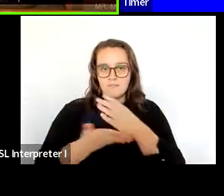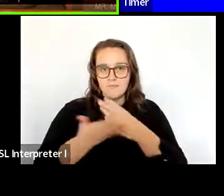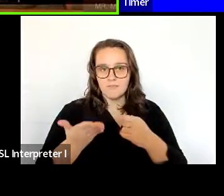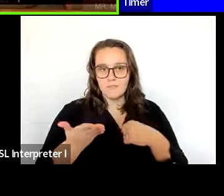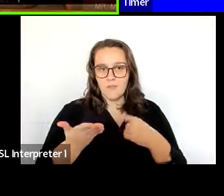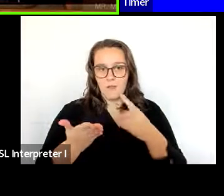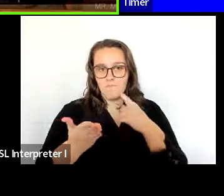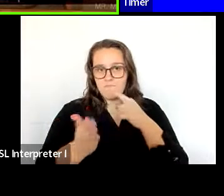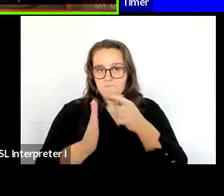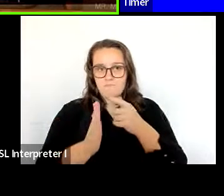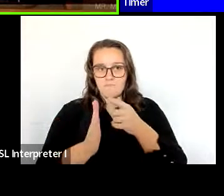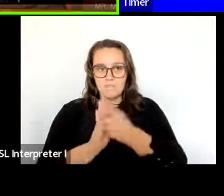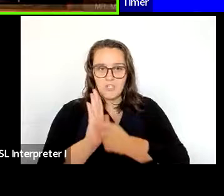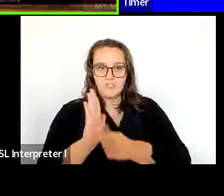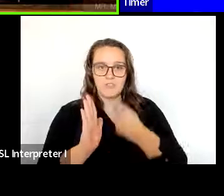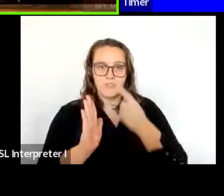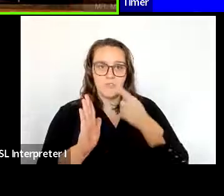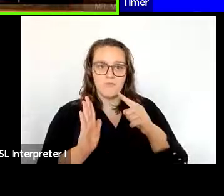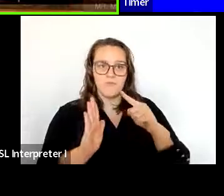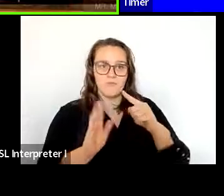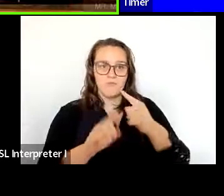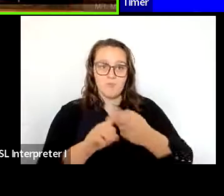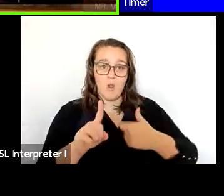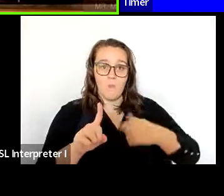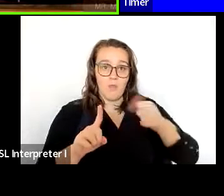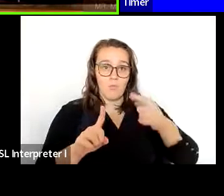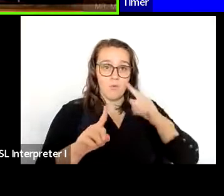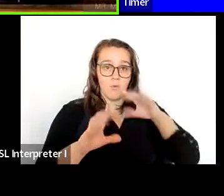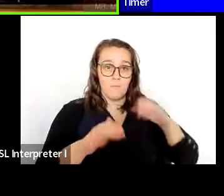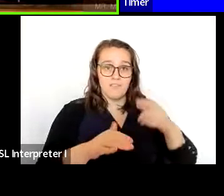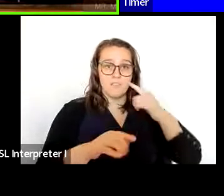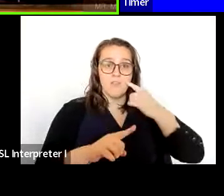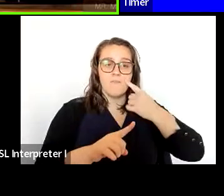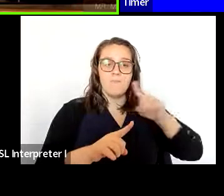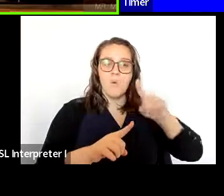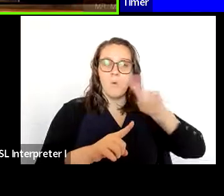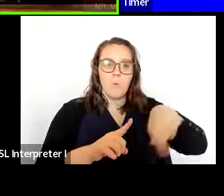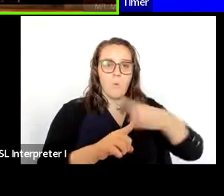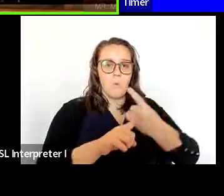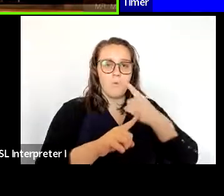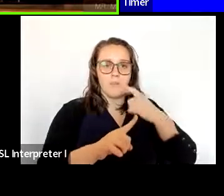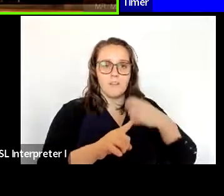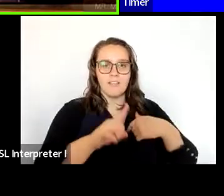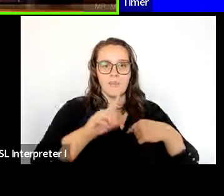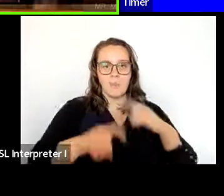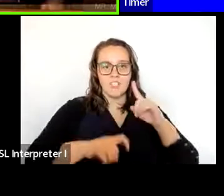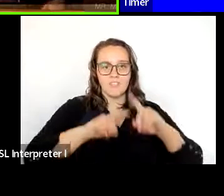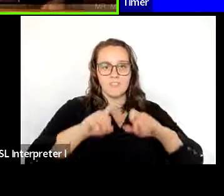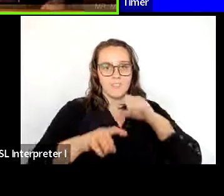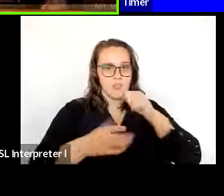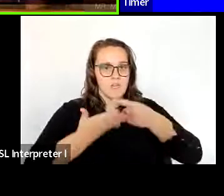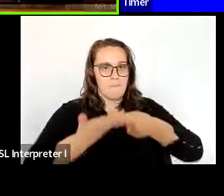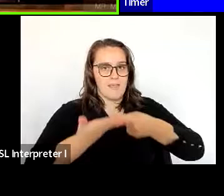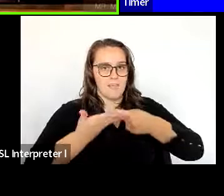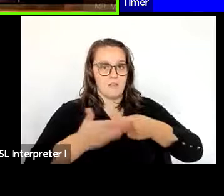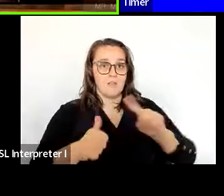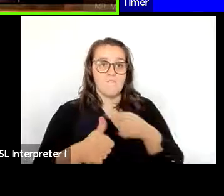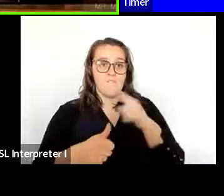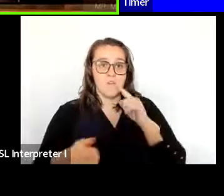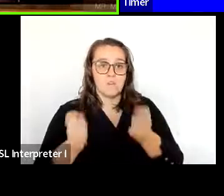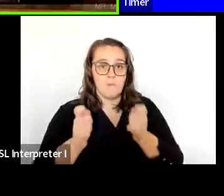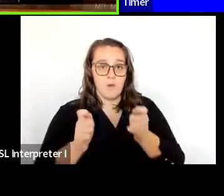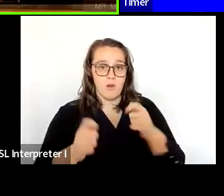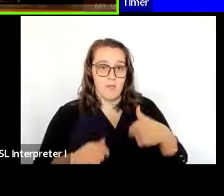other committees are for questions only. The first measure being markup that I propose for